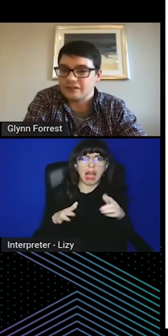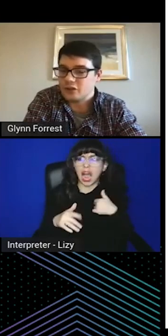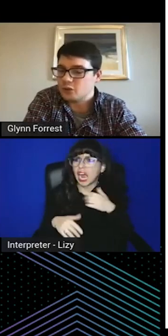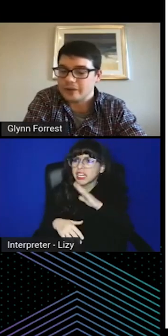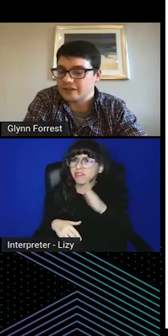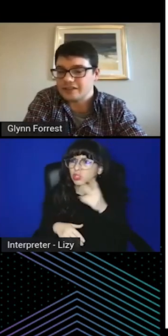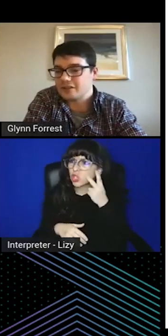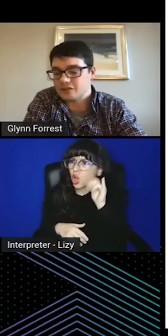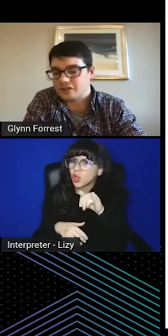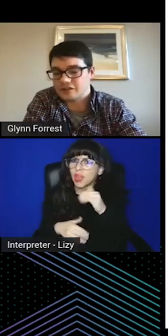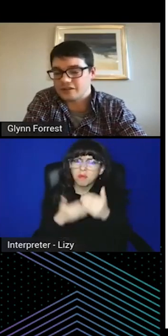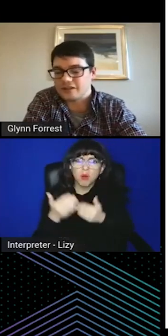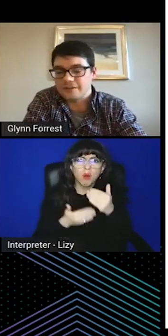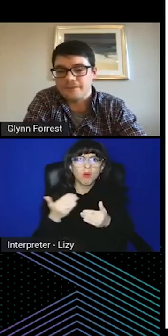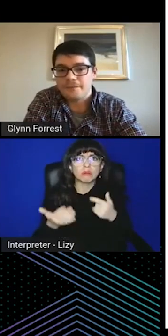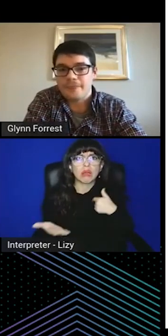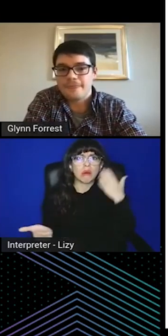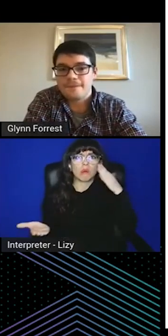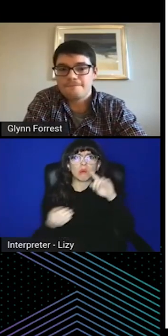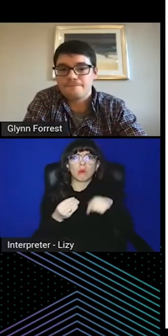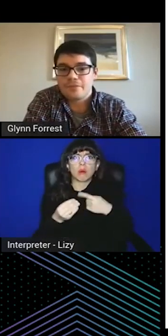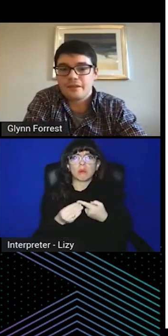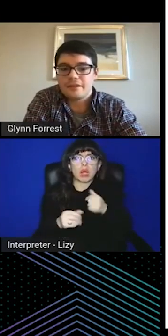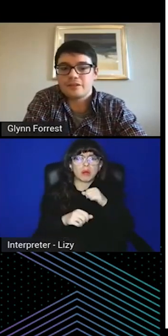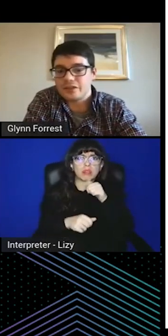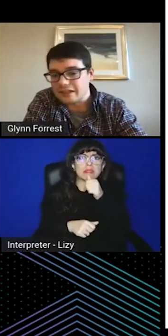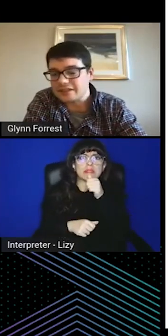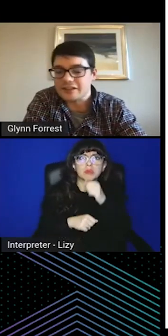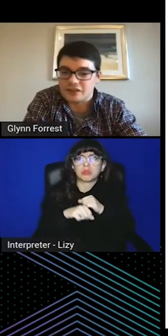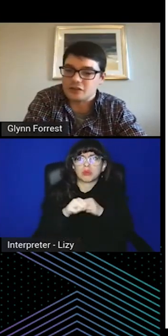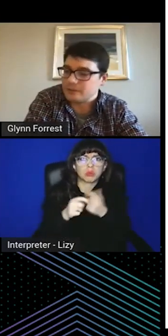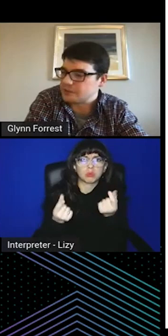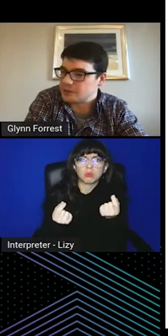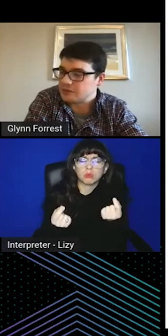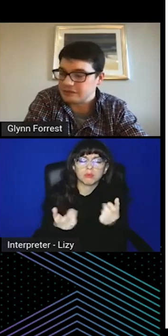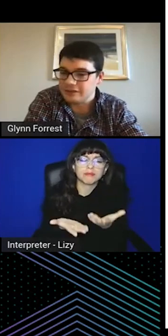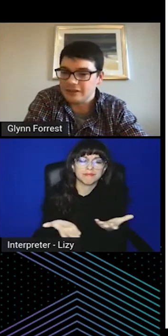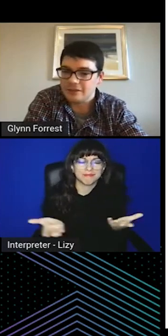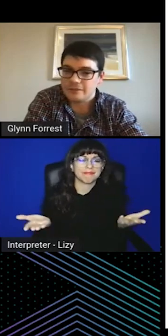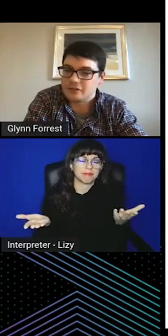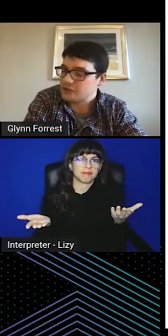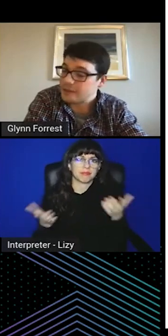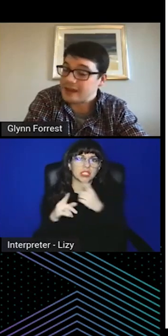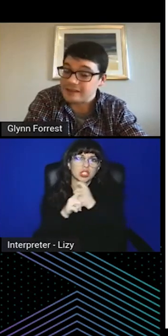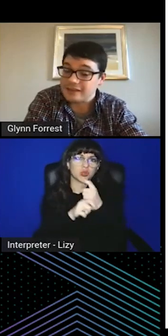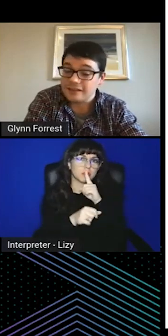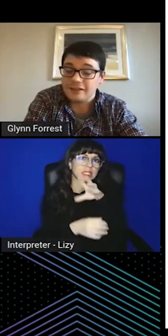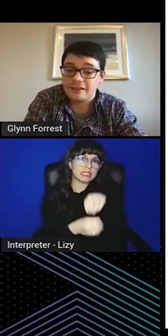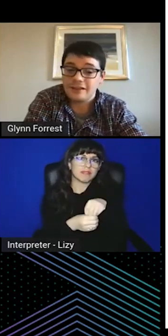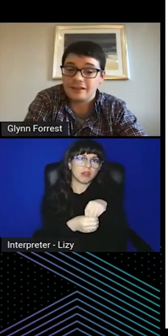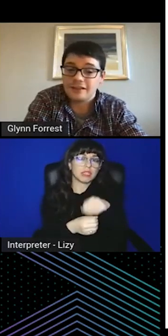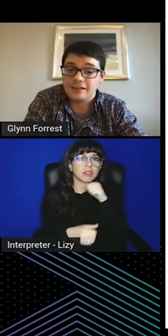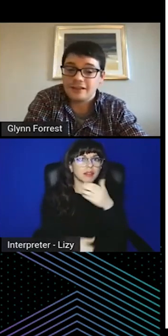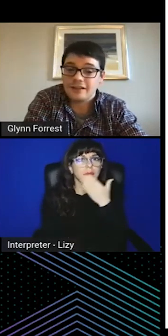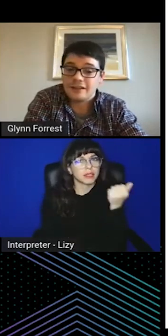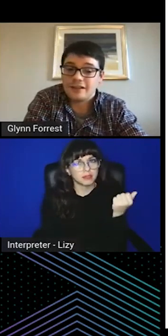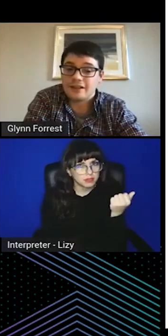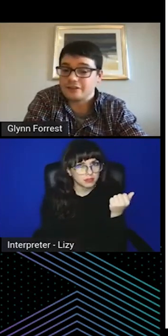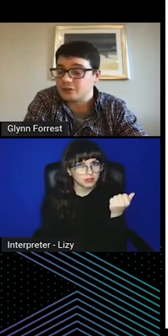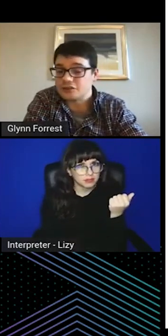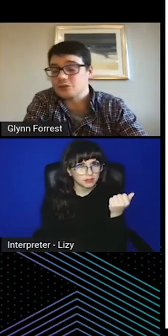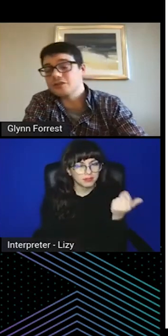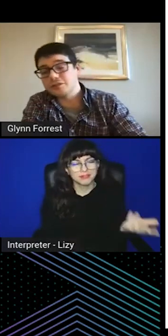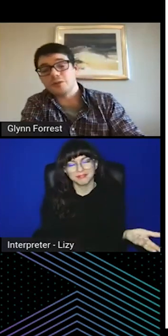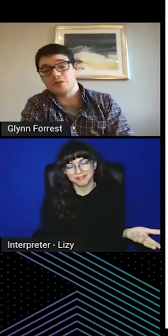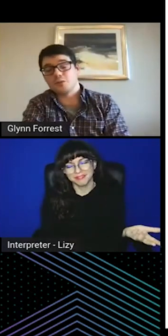really know about the secret structure still. So yes, it is scriptable, but it's not the best. And of